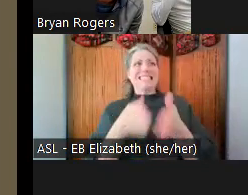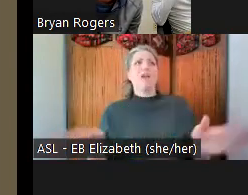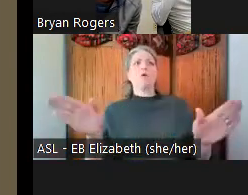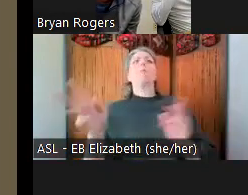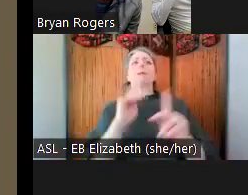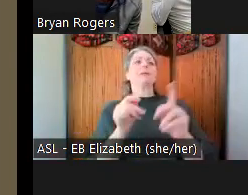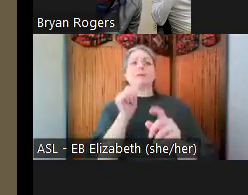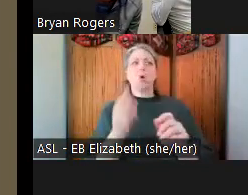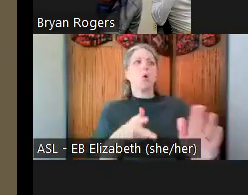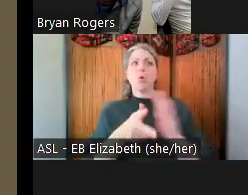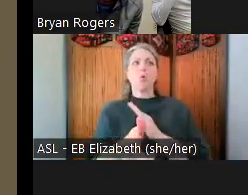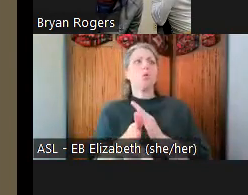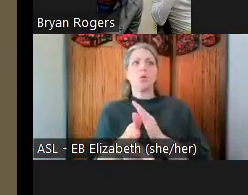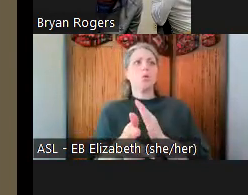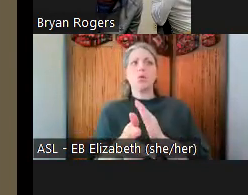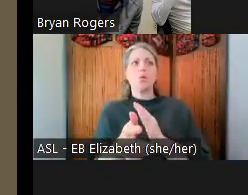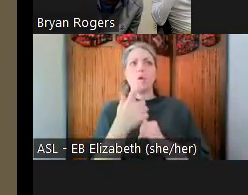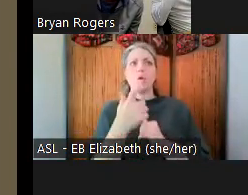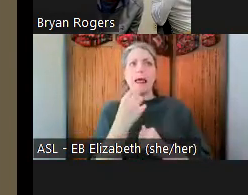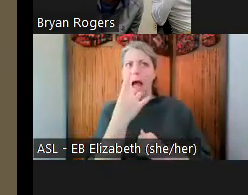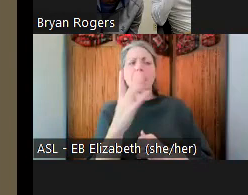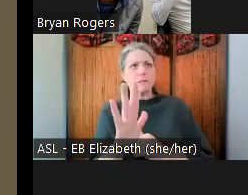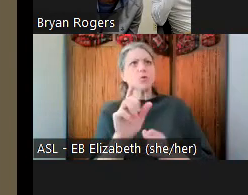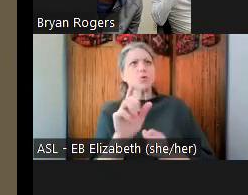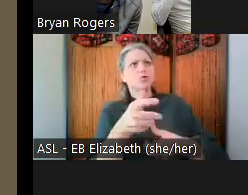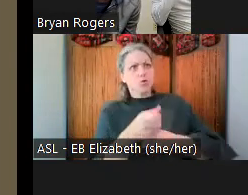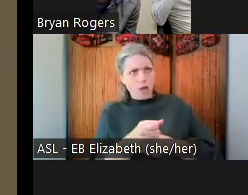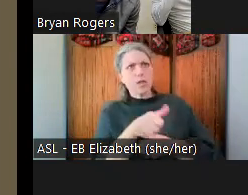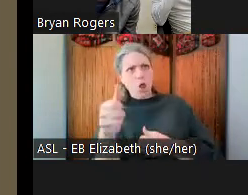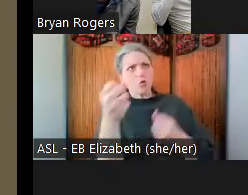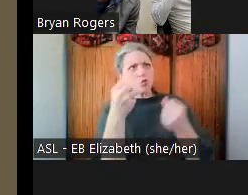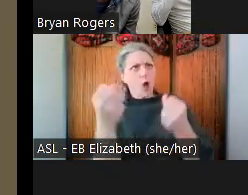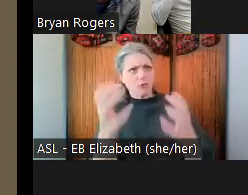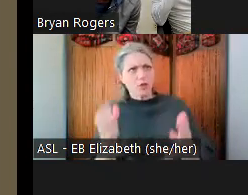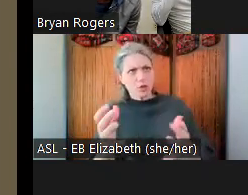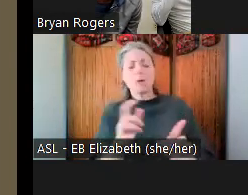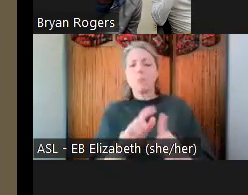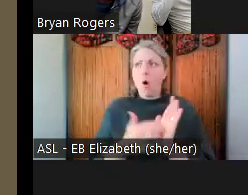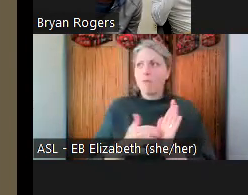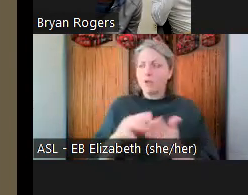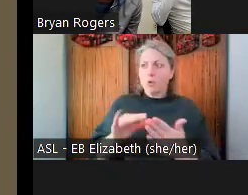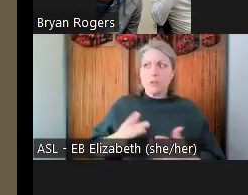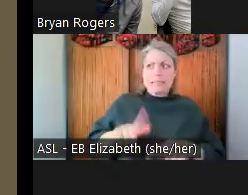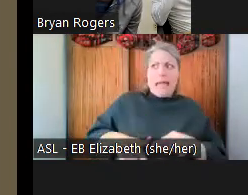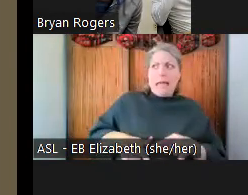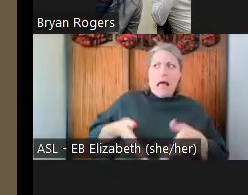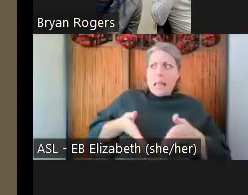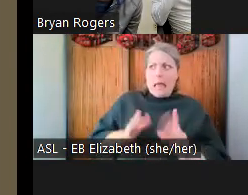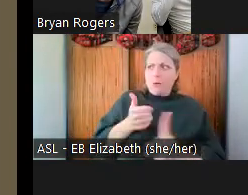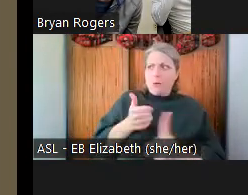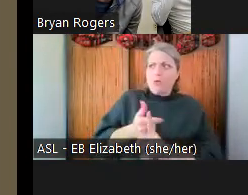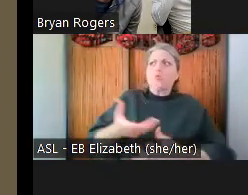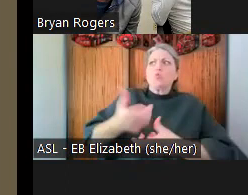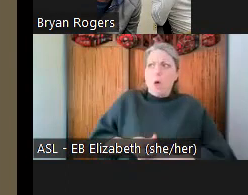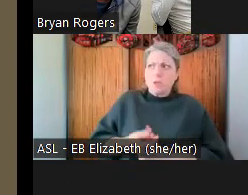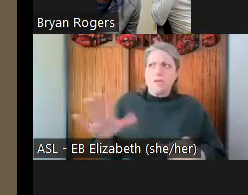light. You can trust your instincts, things like that to stop the car. But a lot of our students, they just can't kind